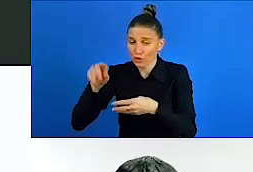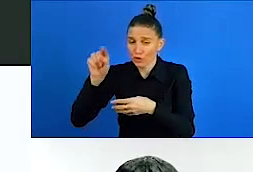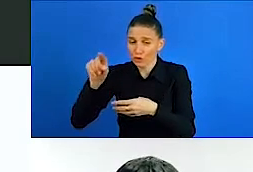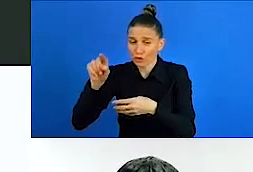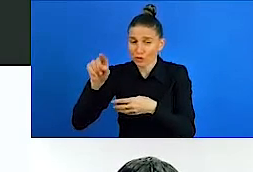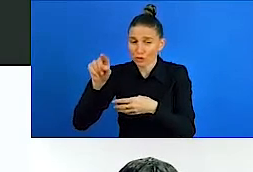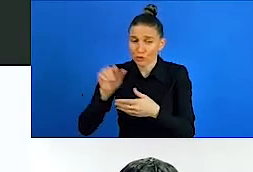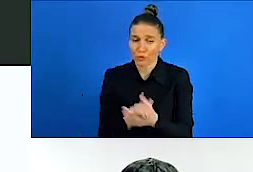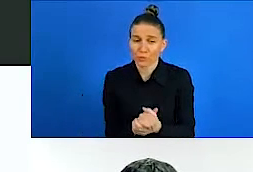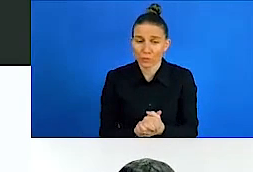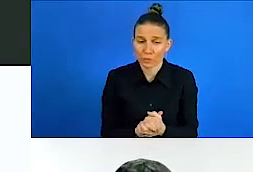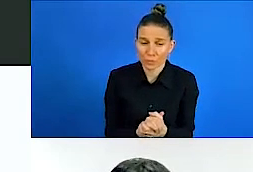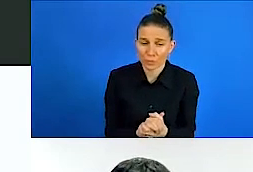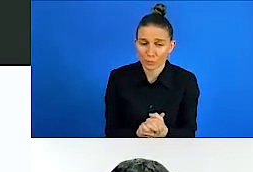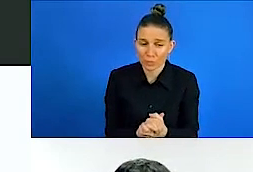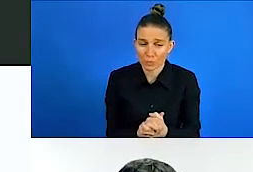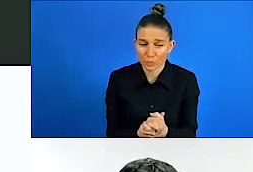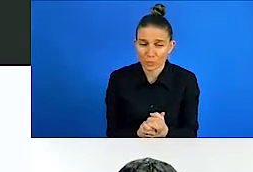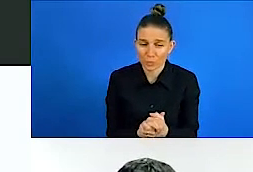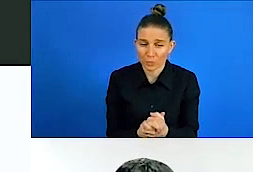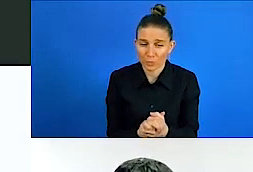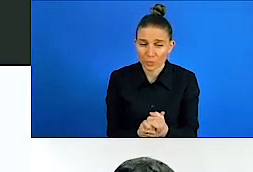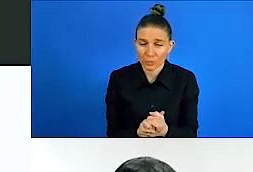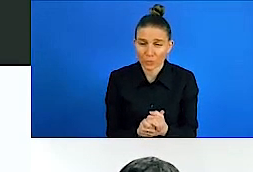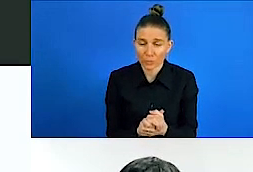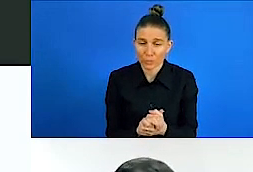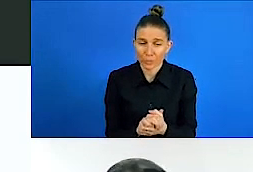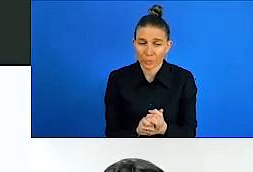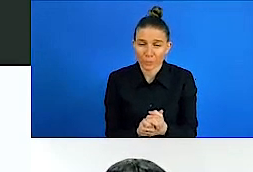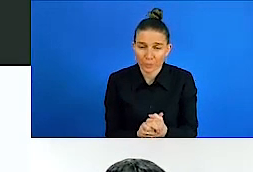the curriculum adheres to the inclusiveness